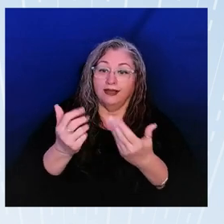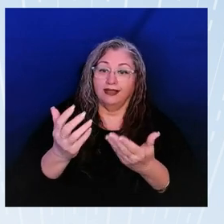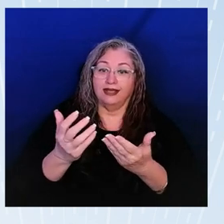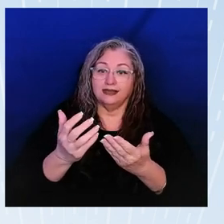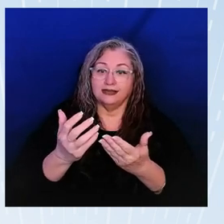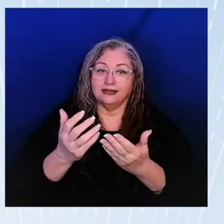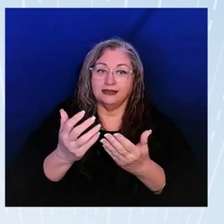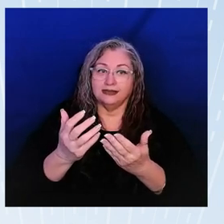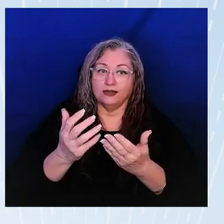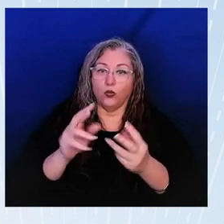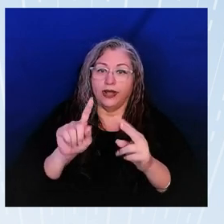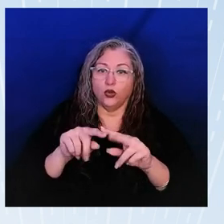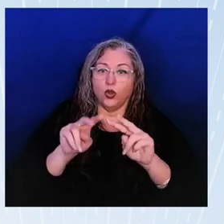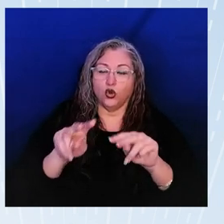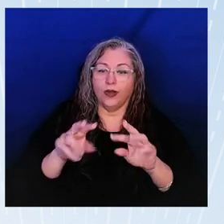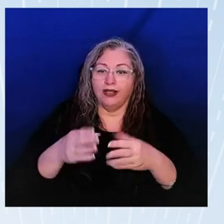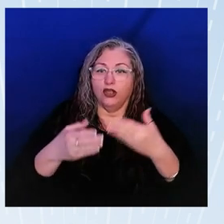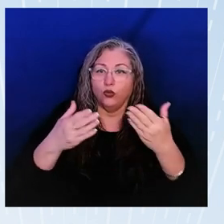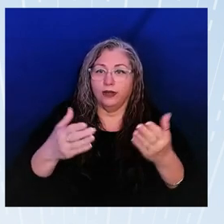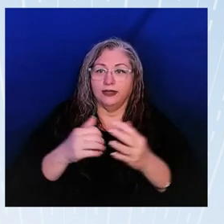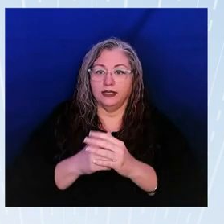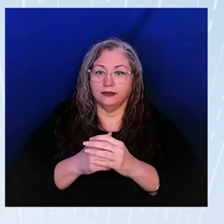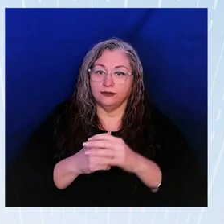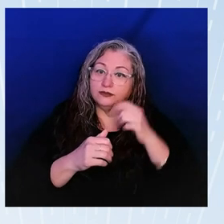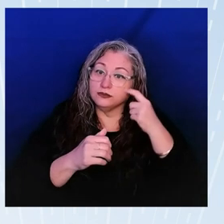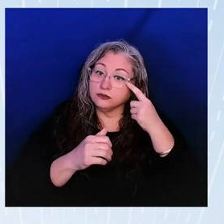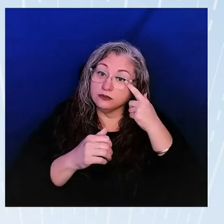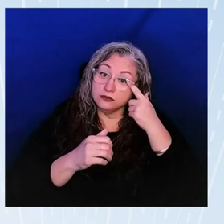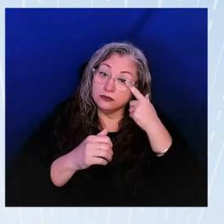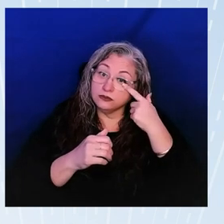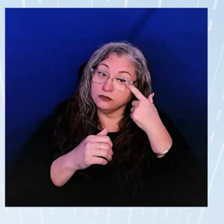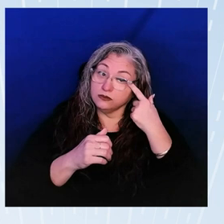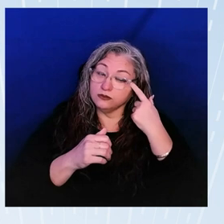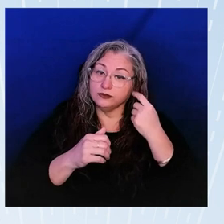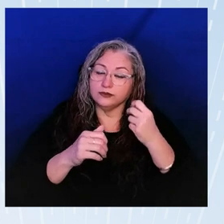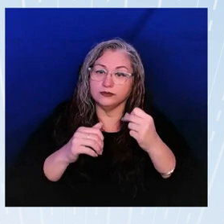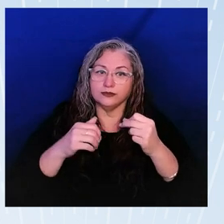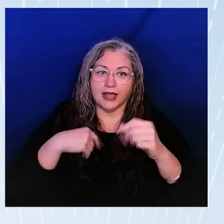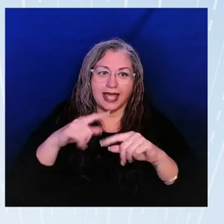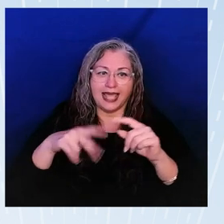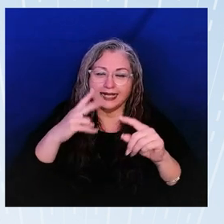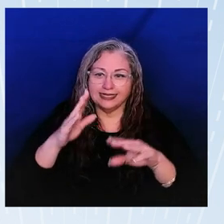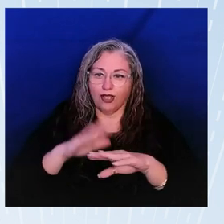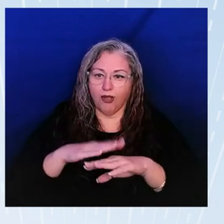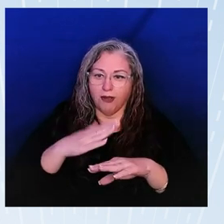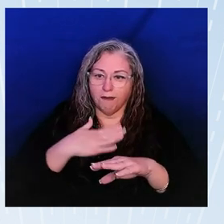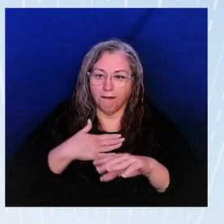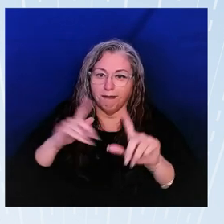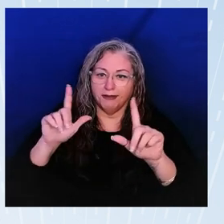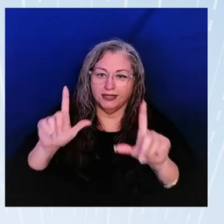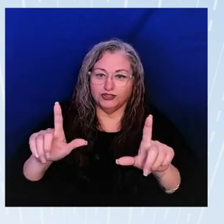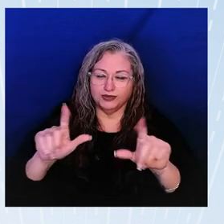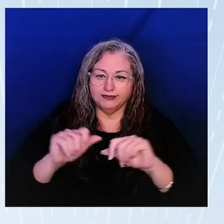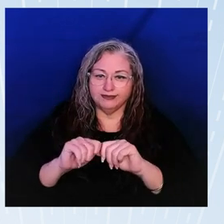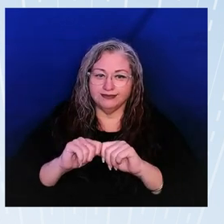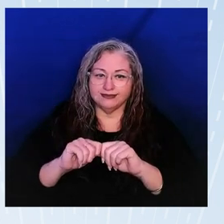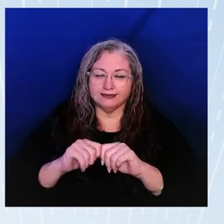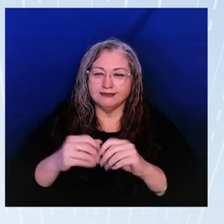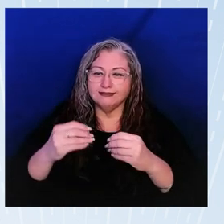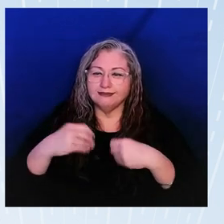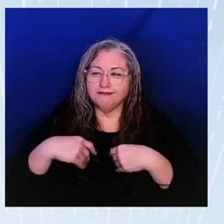look at the recommendation, which I am not able to see on my screen. Give me